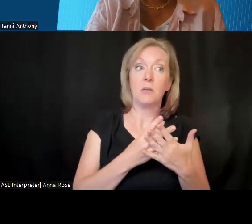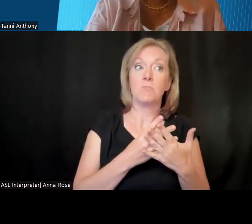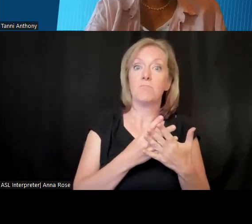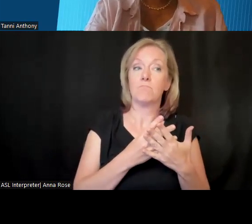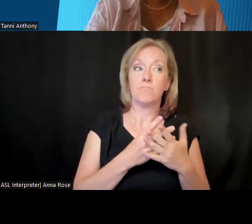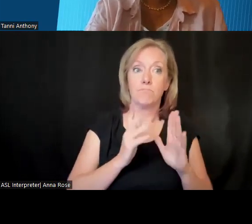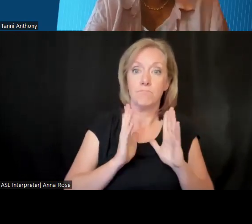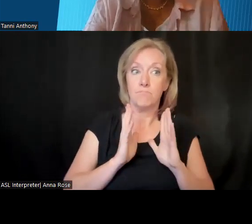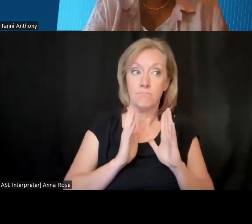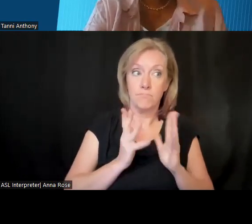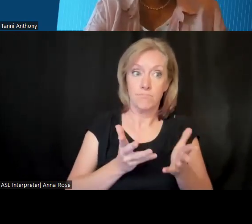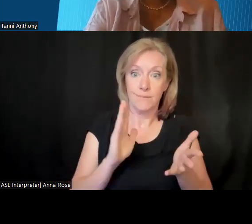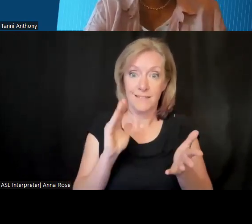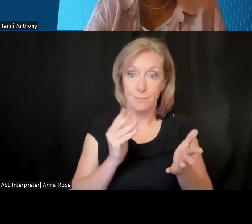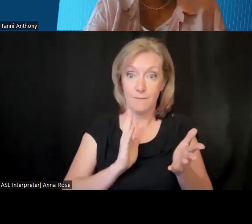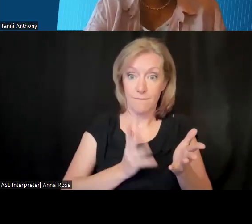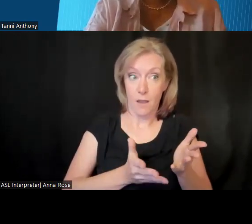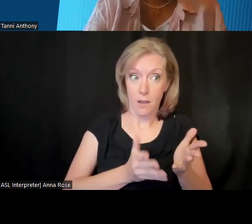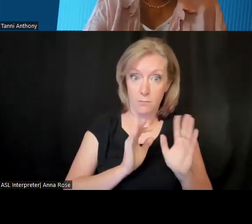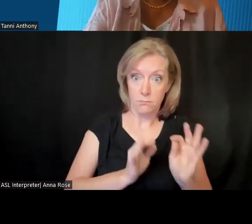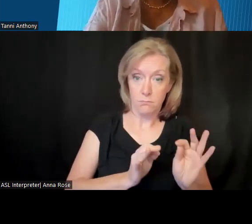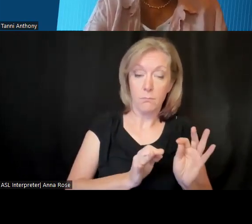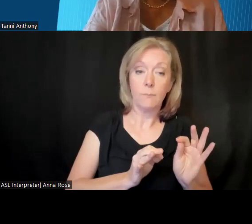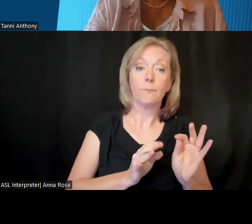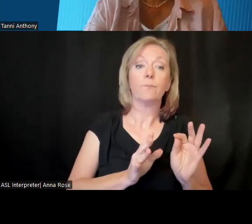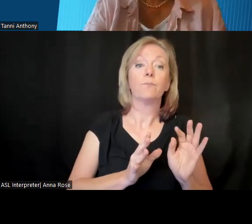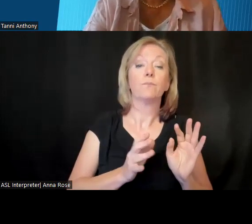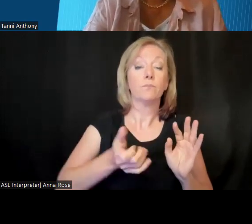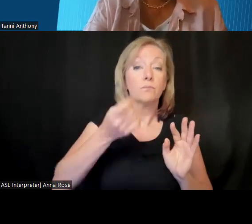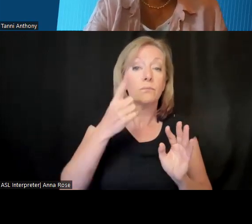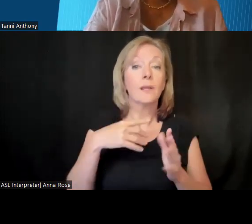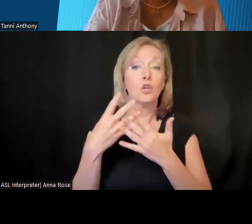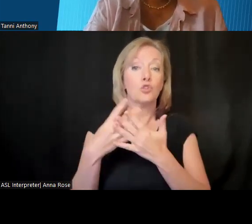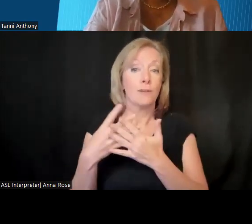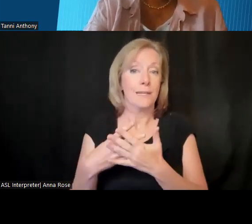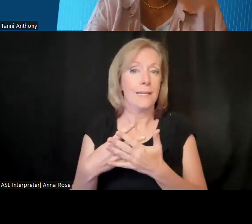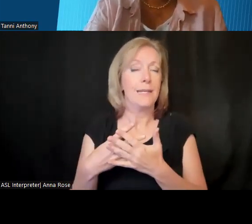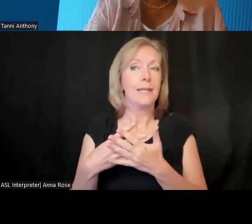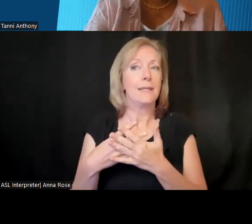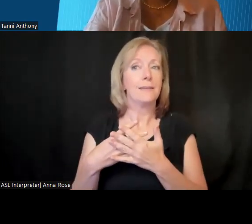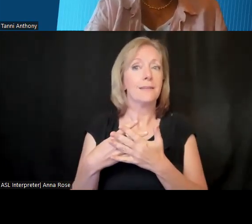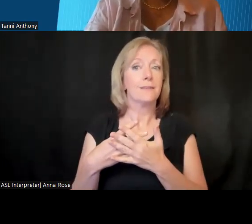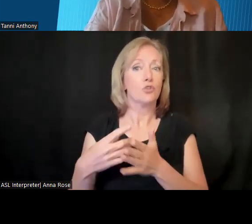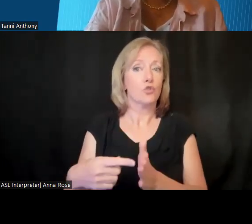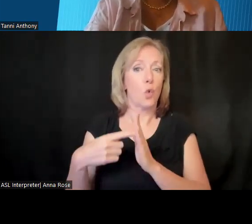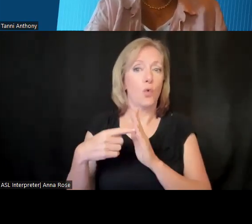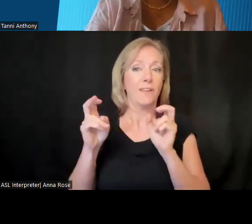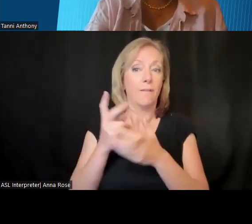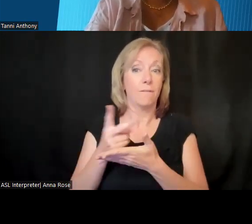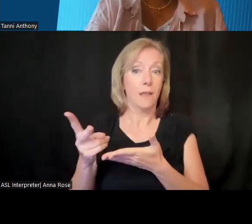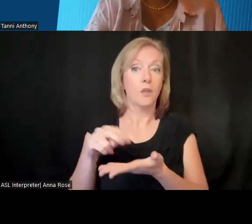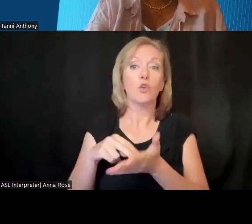protocol, we believe everything's good to go. But if there is some level of failure, the next step is